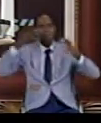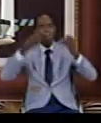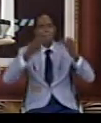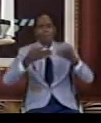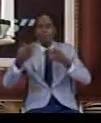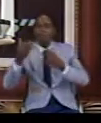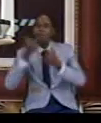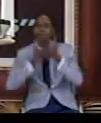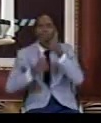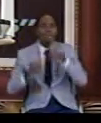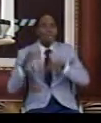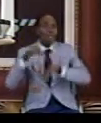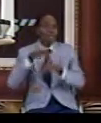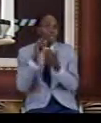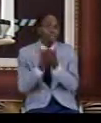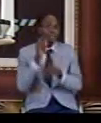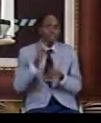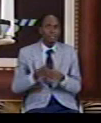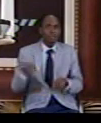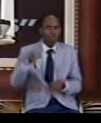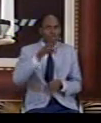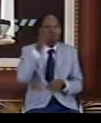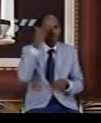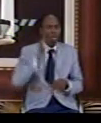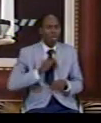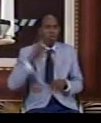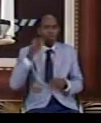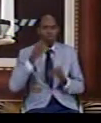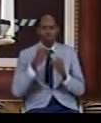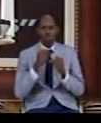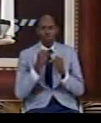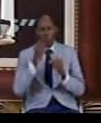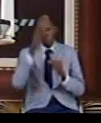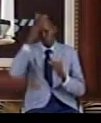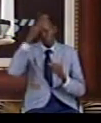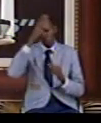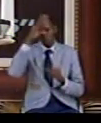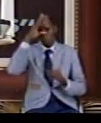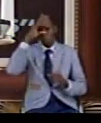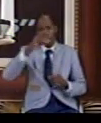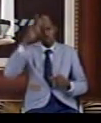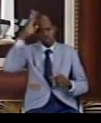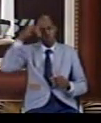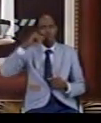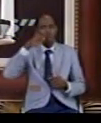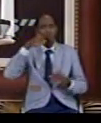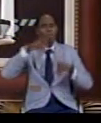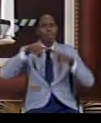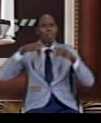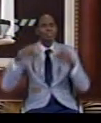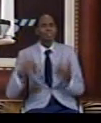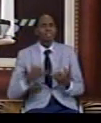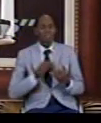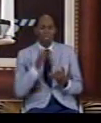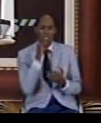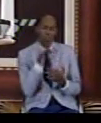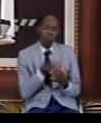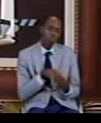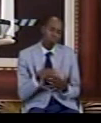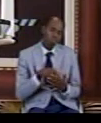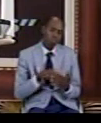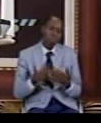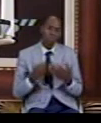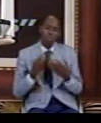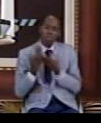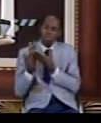And, you know, at that time, they knew I was a tough man, a tough woman. But now I'm born again. I'm meek. I'm gentle. I'm